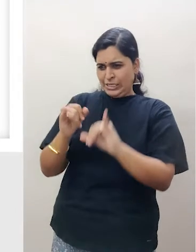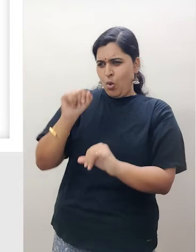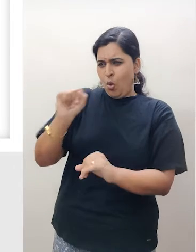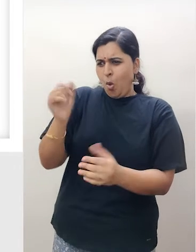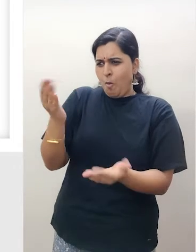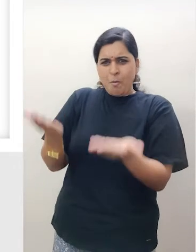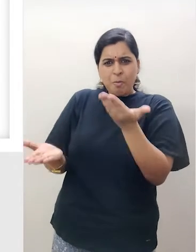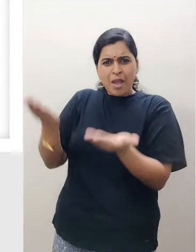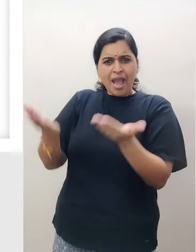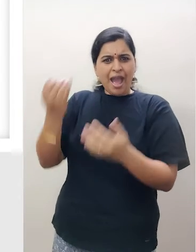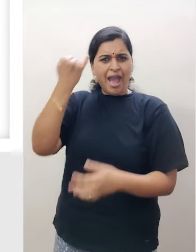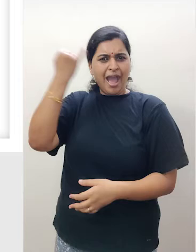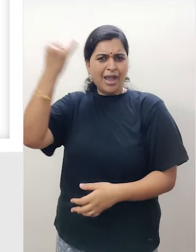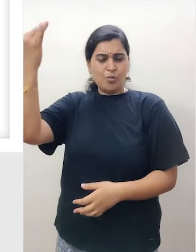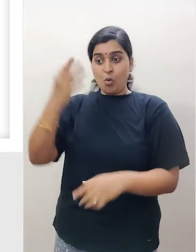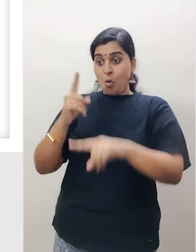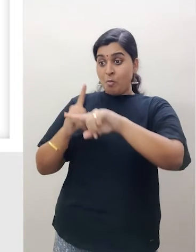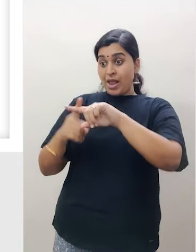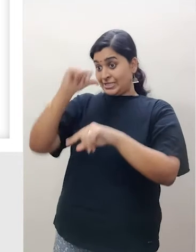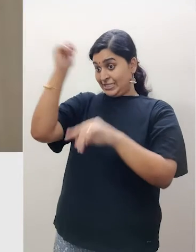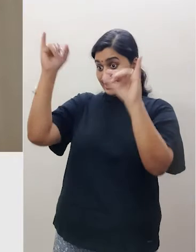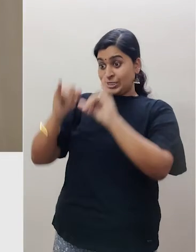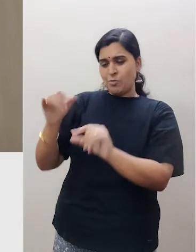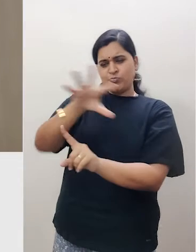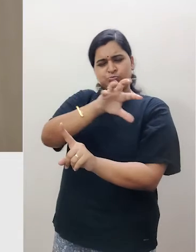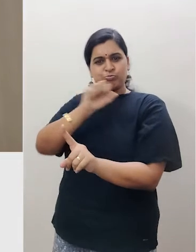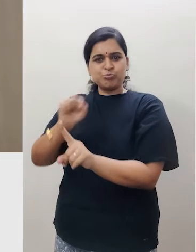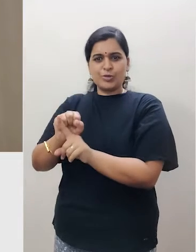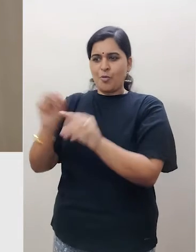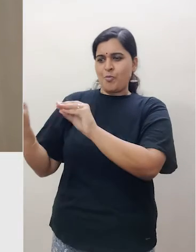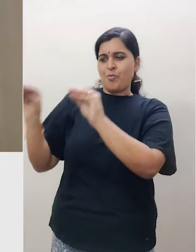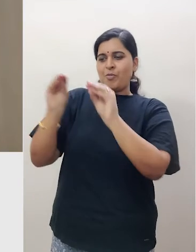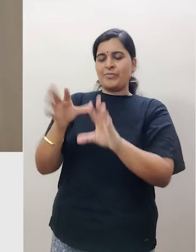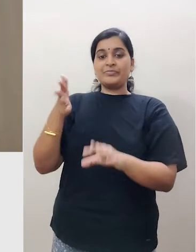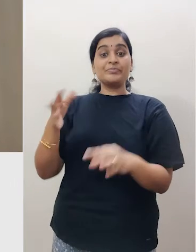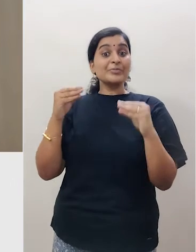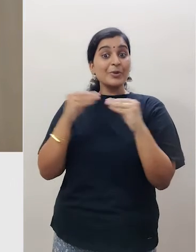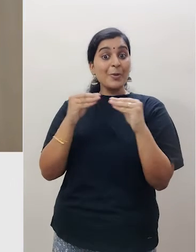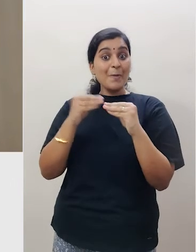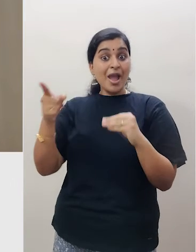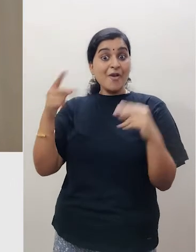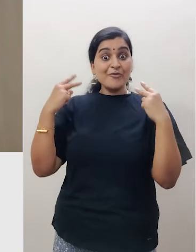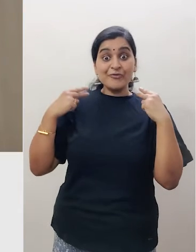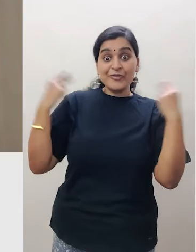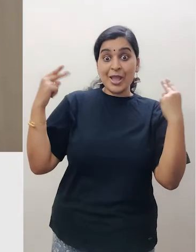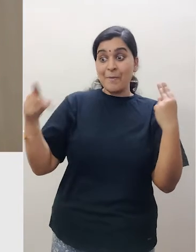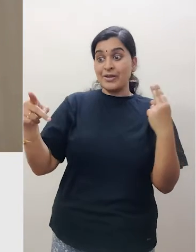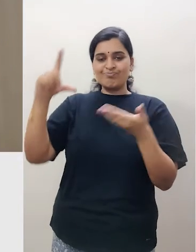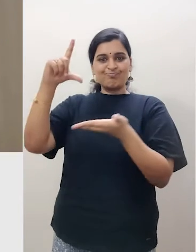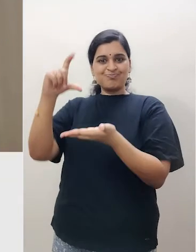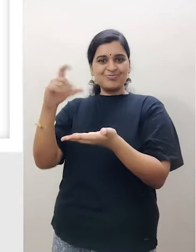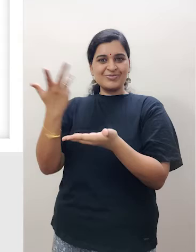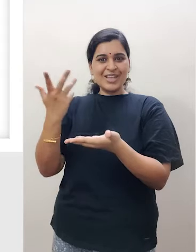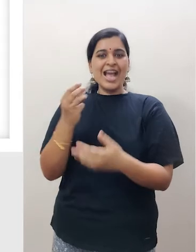of modernity with indigeneity. One of Bhatt's most popular images, it shows three young